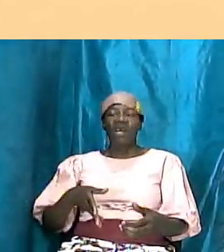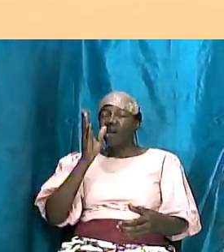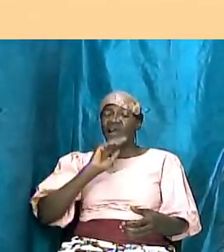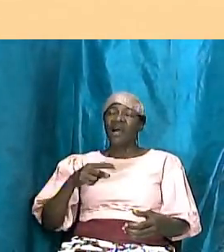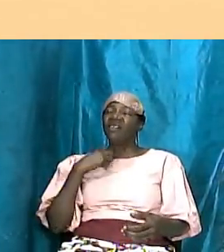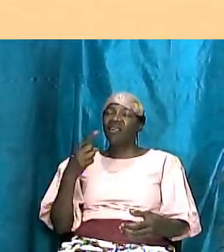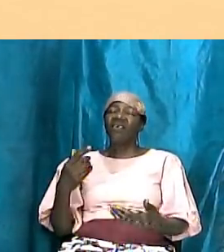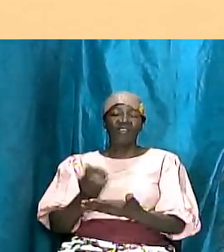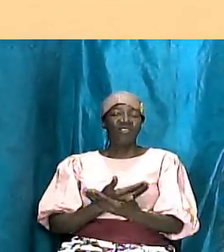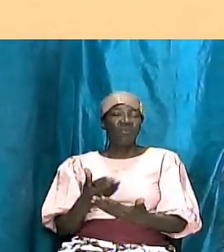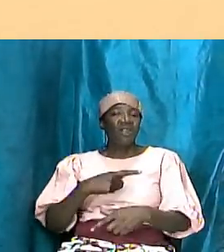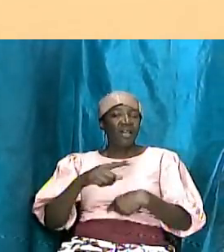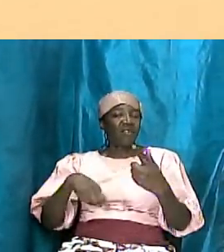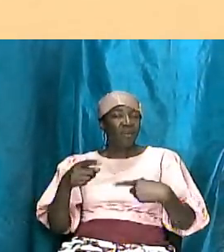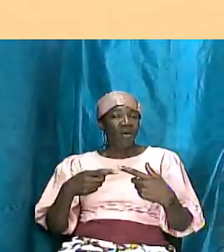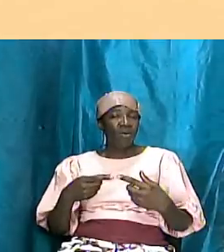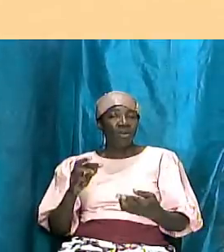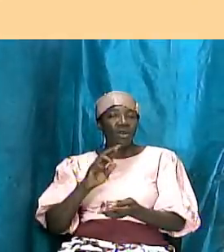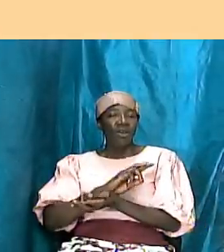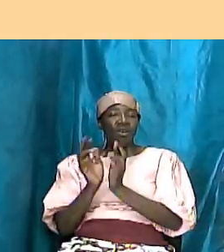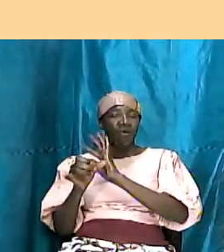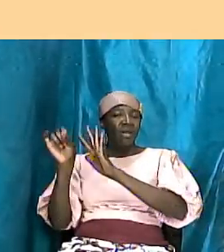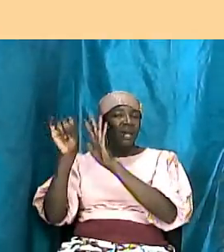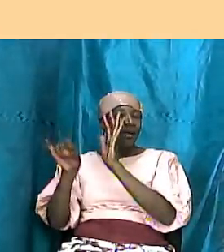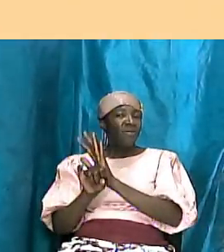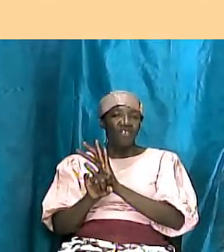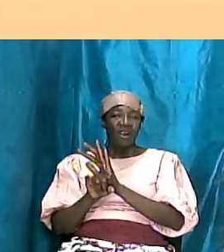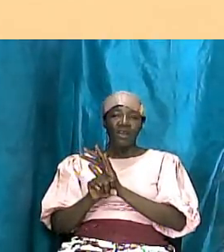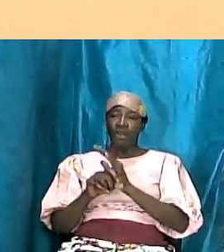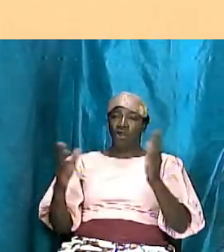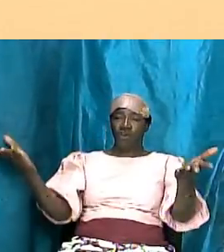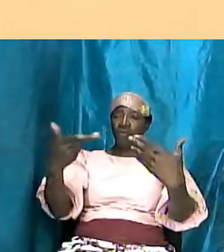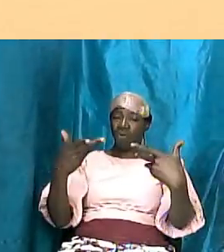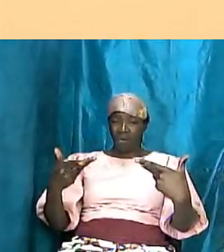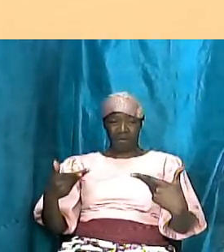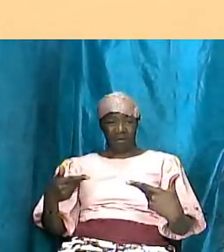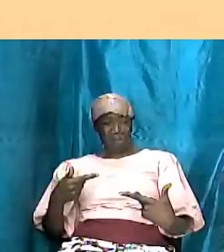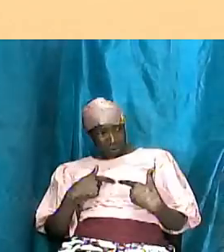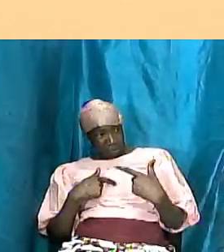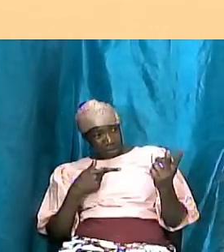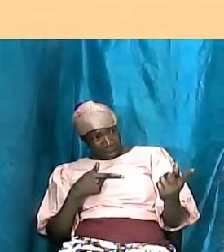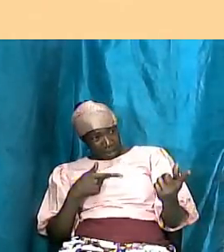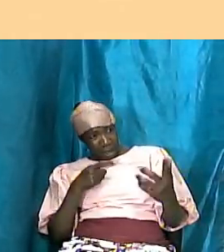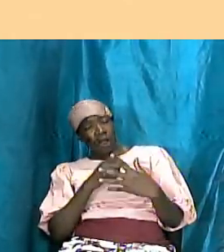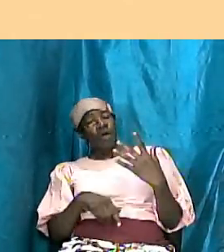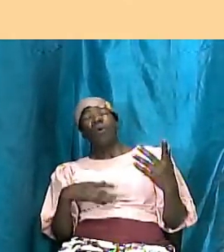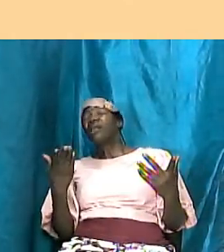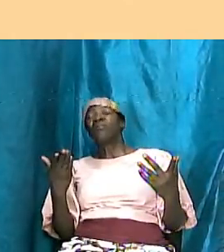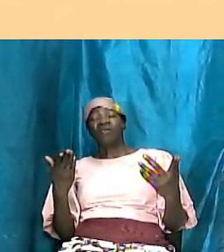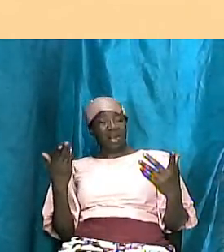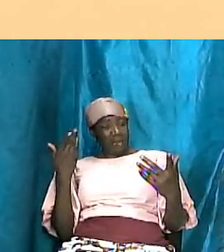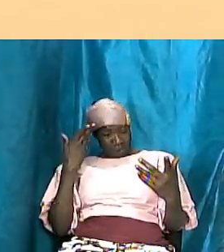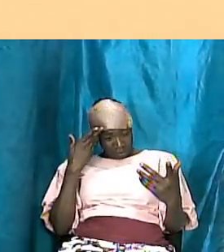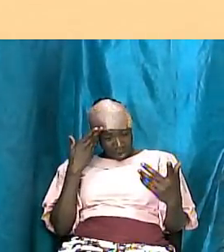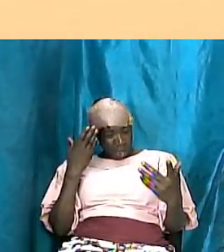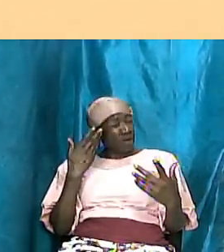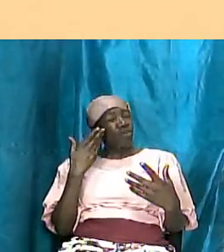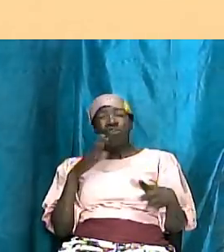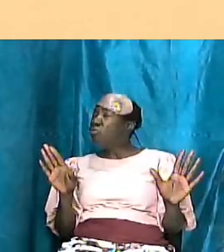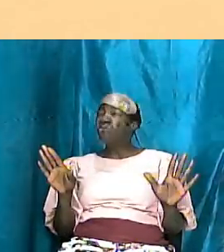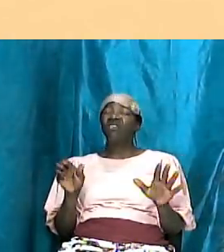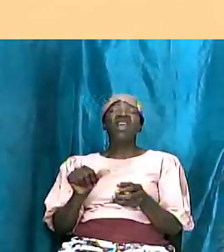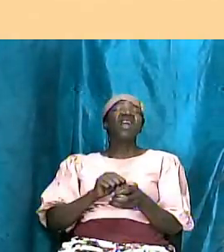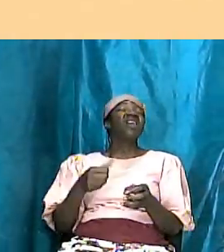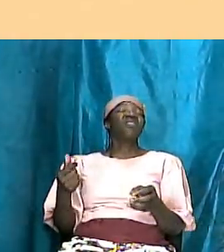us. What, Bishop? What was he saying? I don't see anything. Read it again. Read it